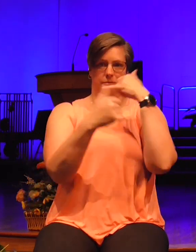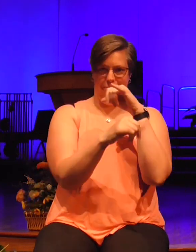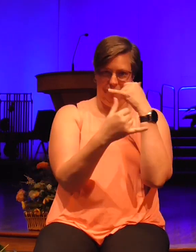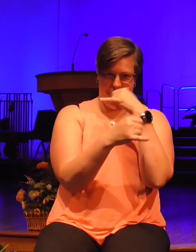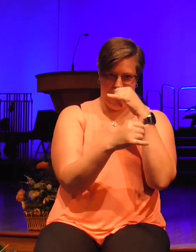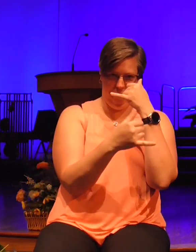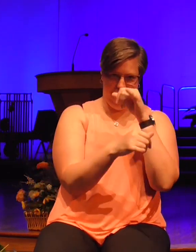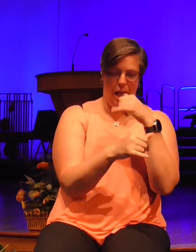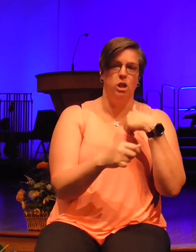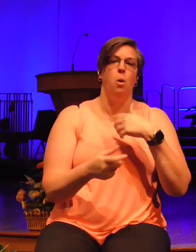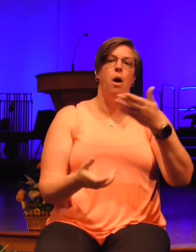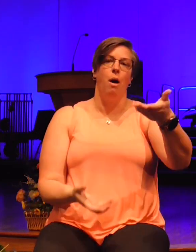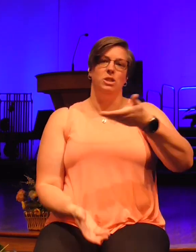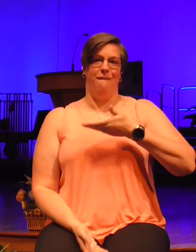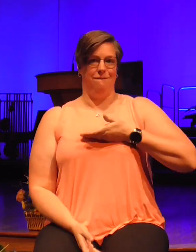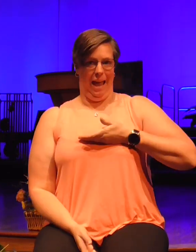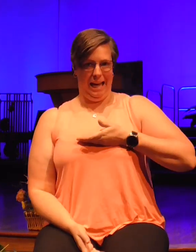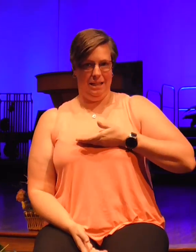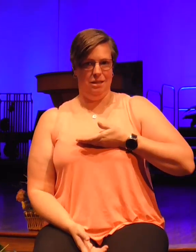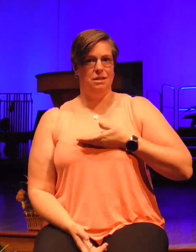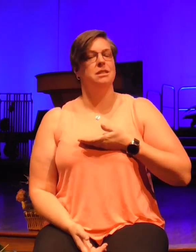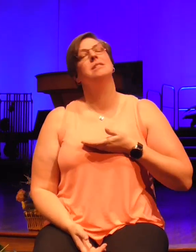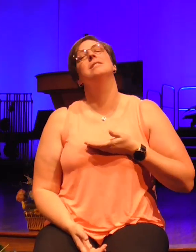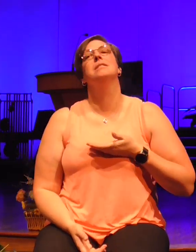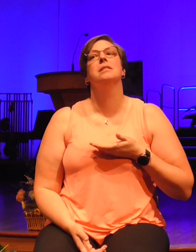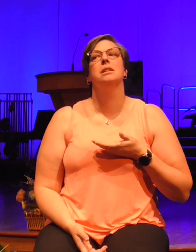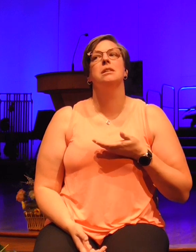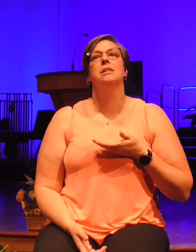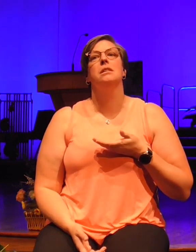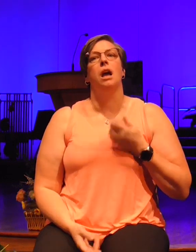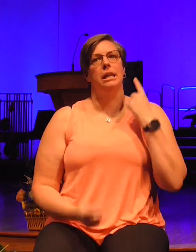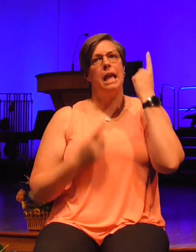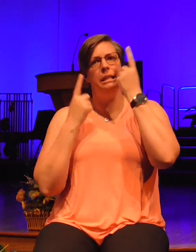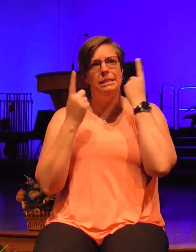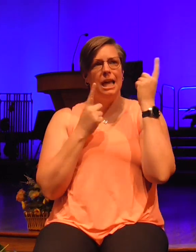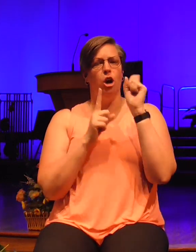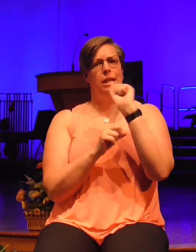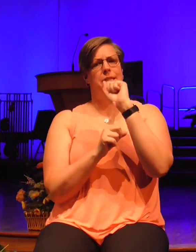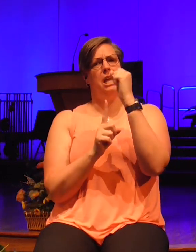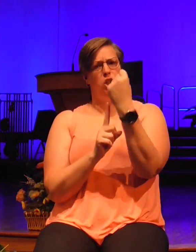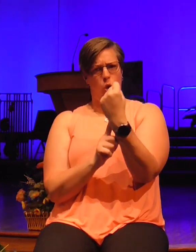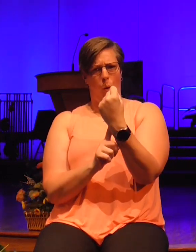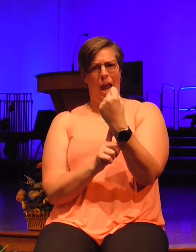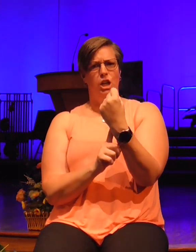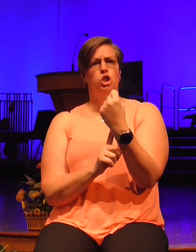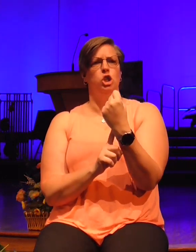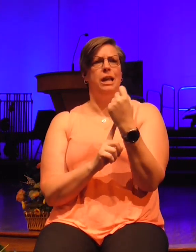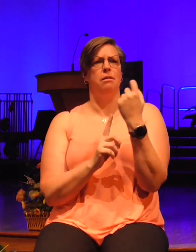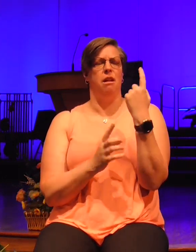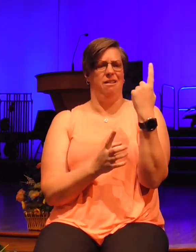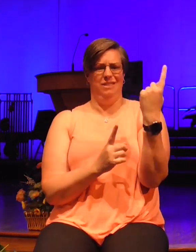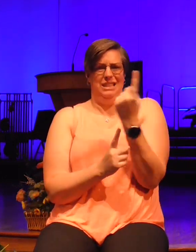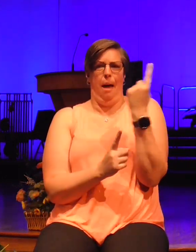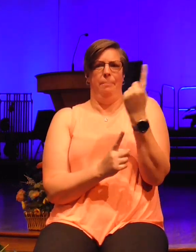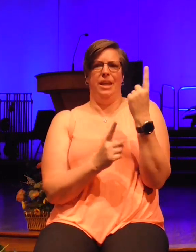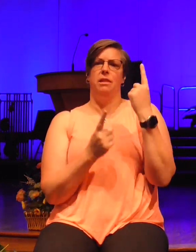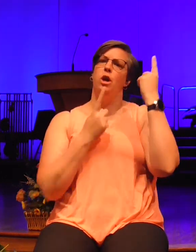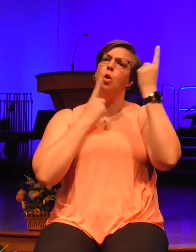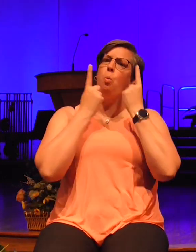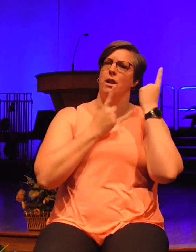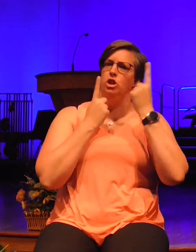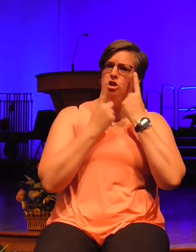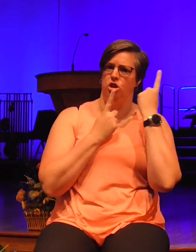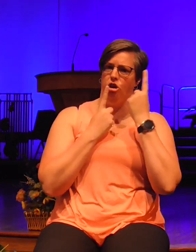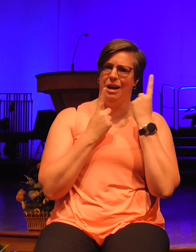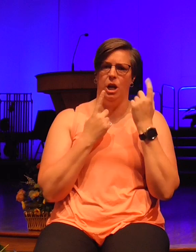I'd like to invite us to do is to consider a situation in our life that we've been wondering about, a situation that we'd